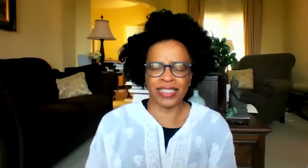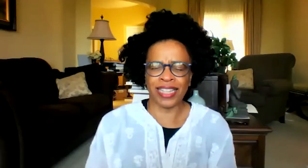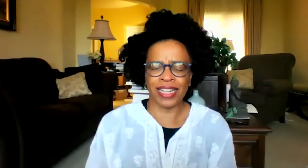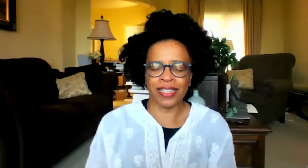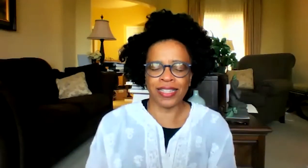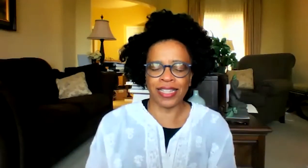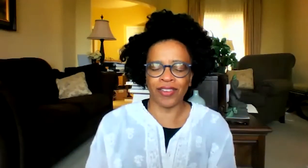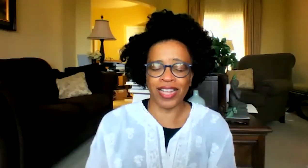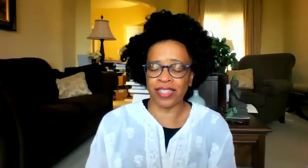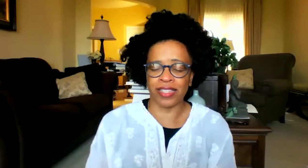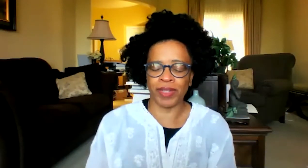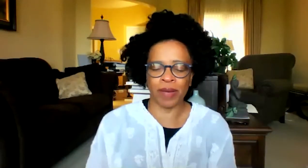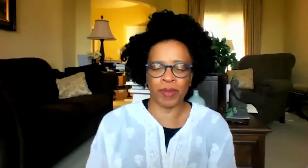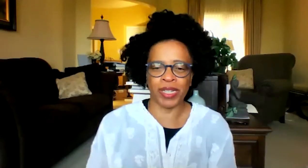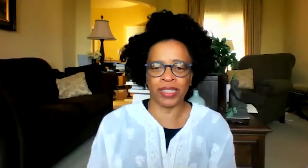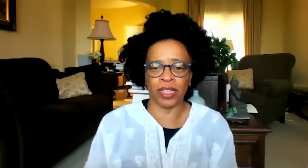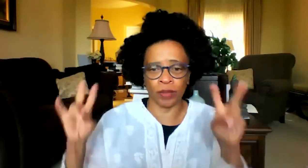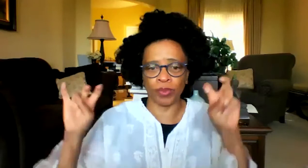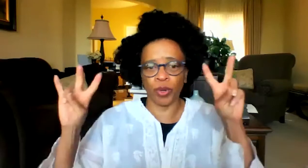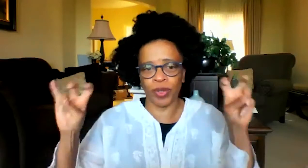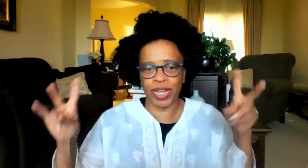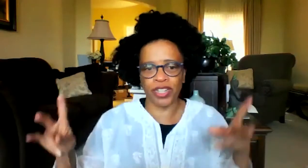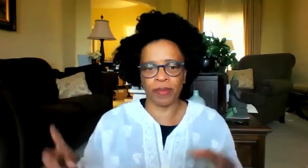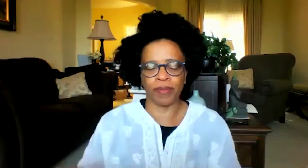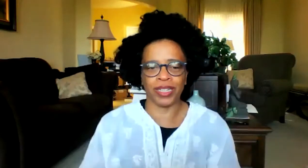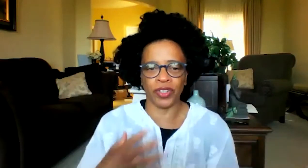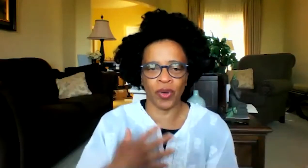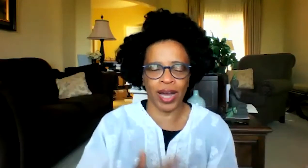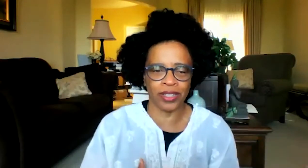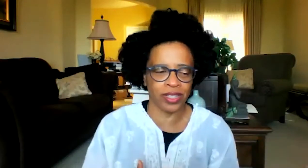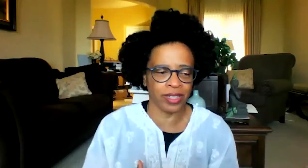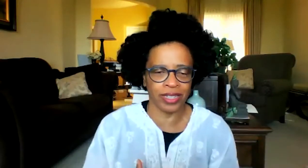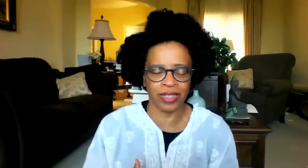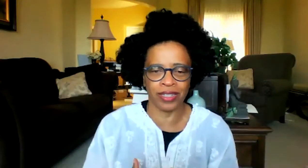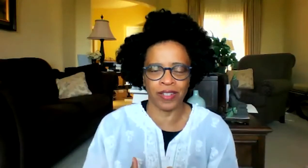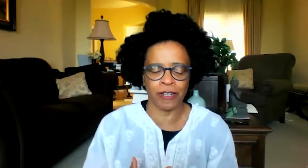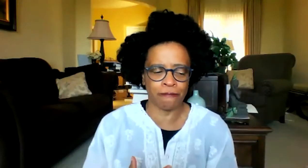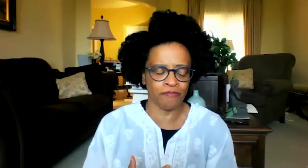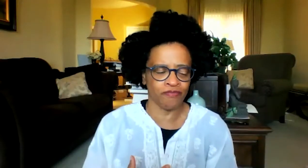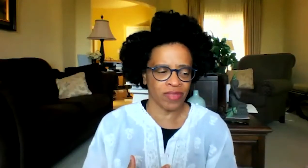And this is not to say there hasn't sometimes been appropriation, but I